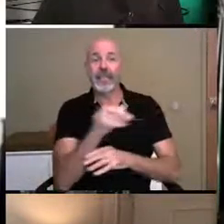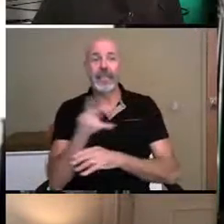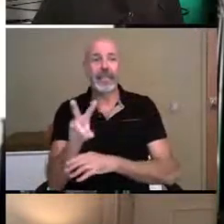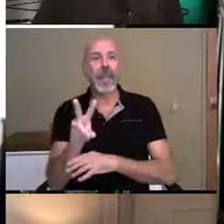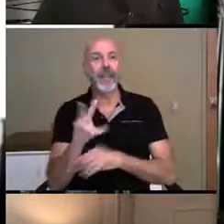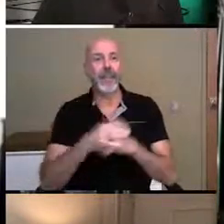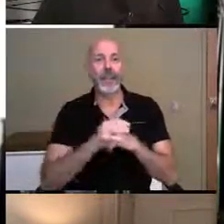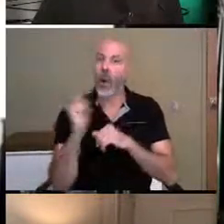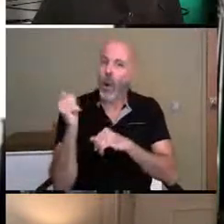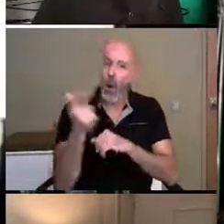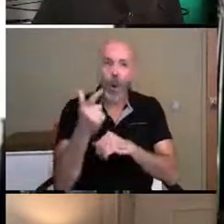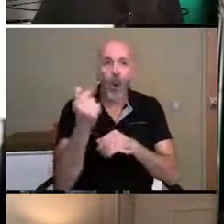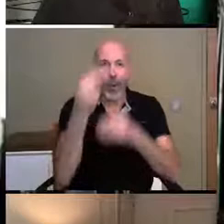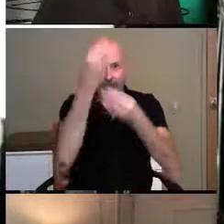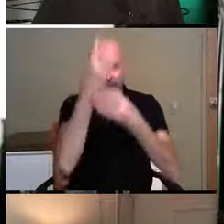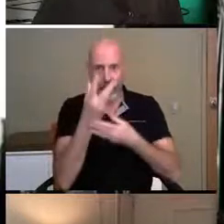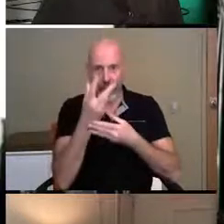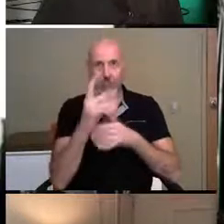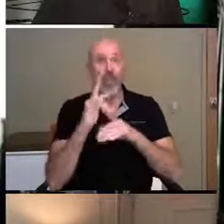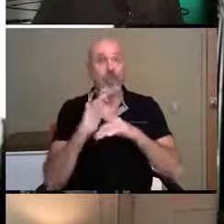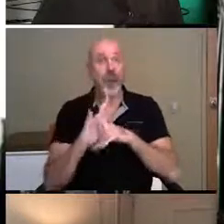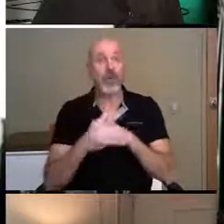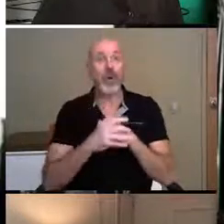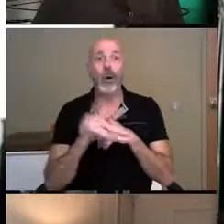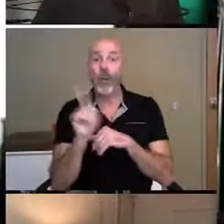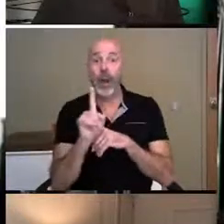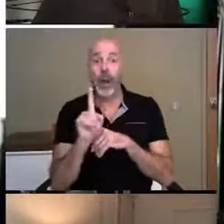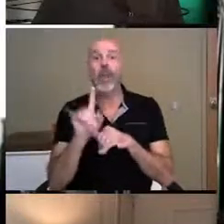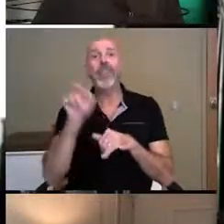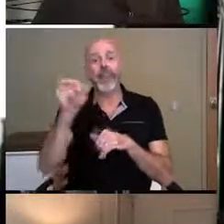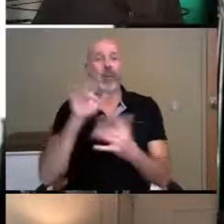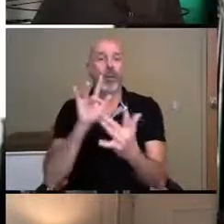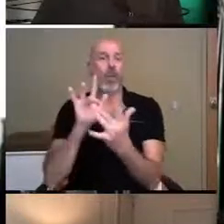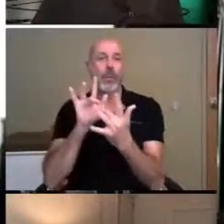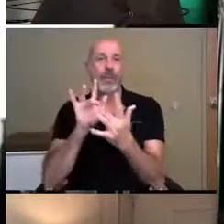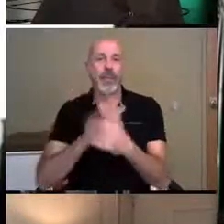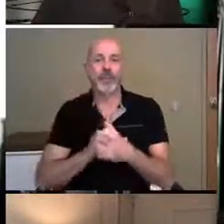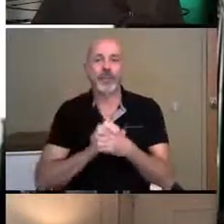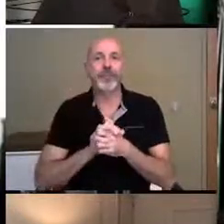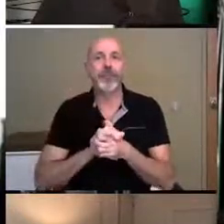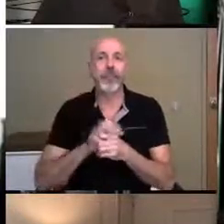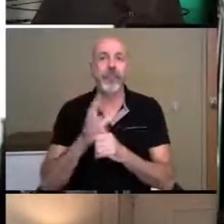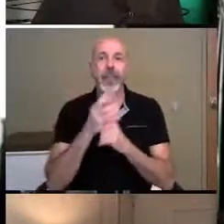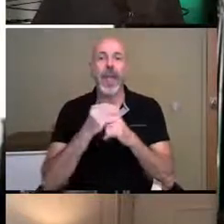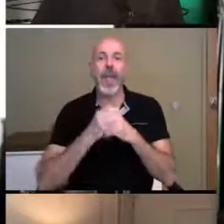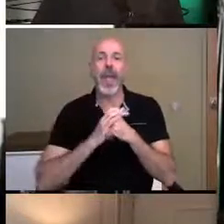all of that information is available at the website. And